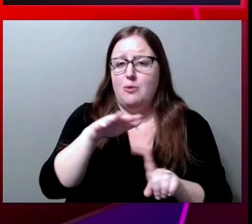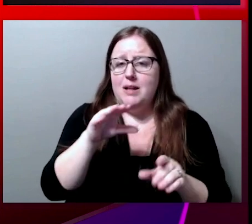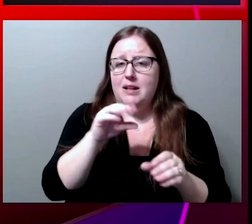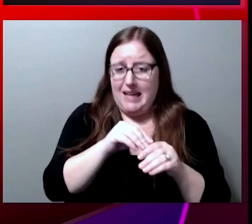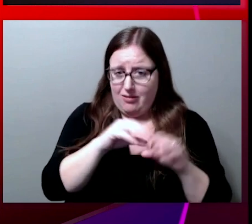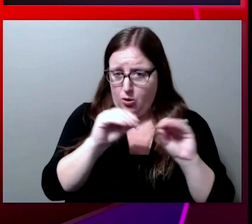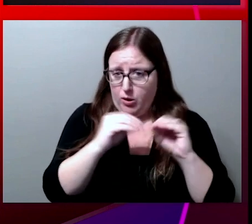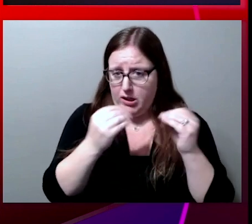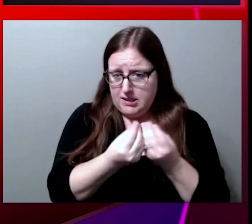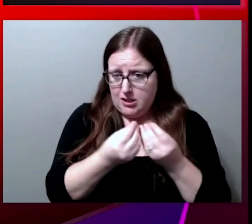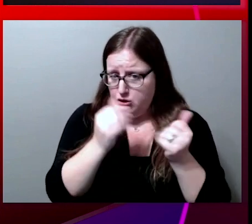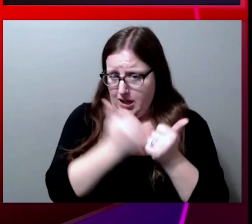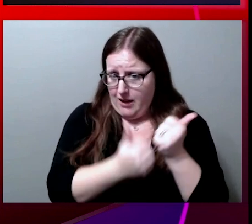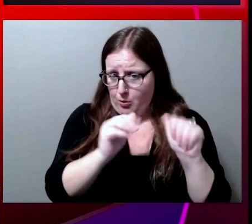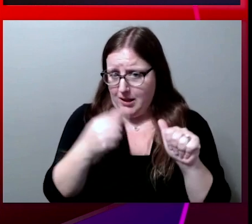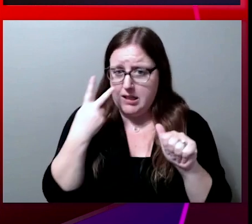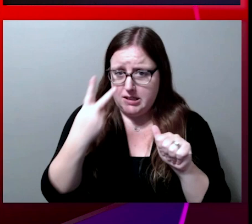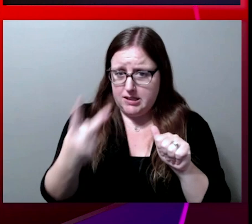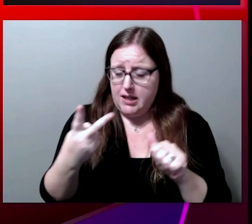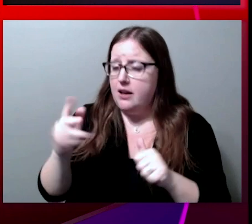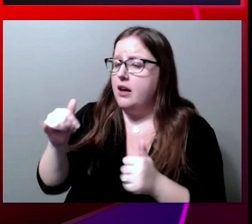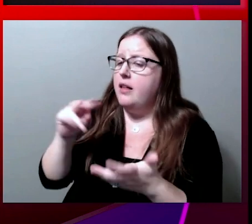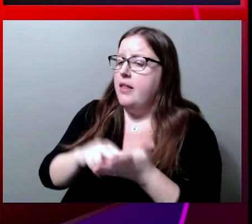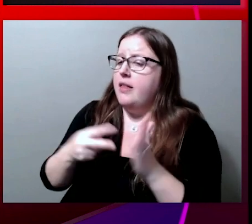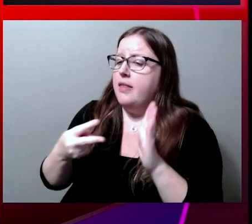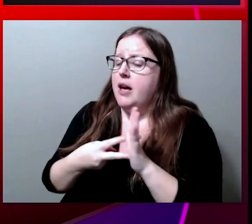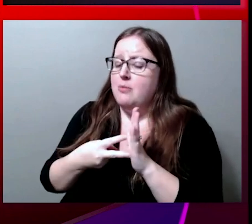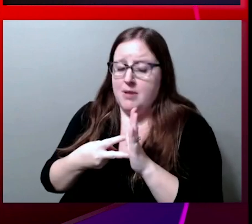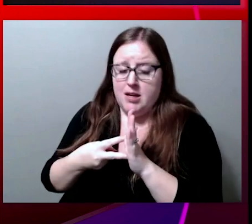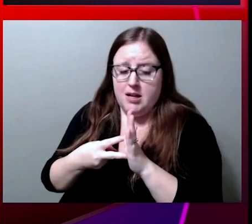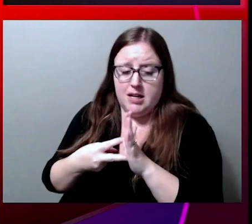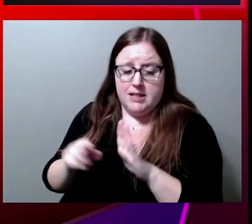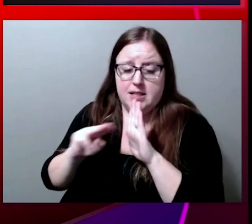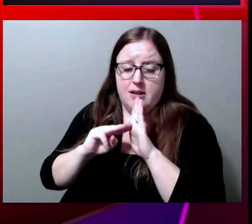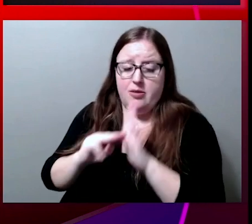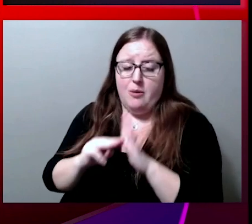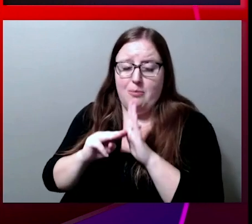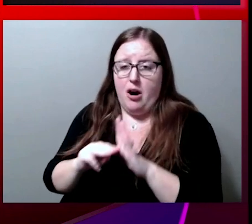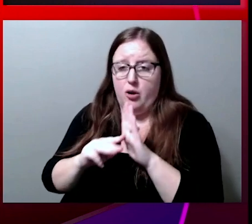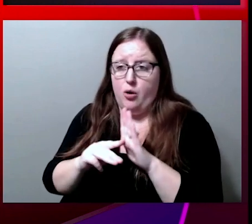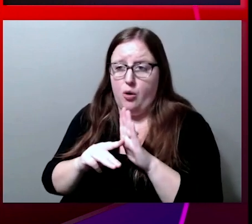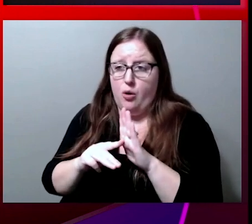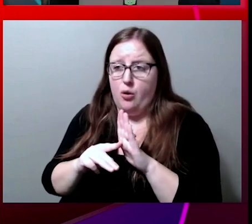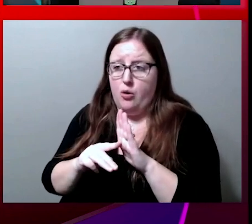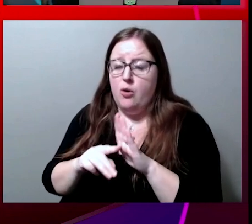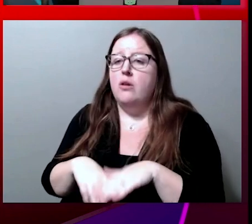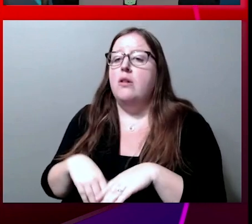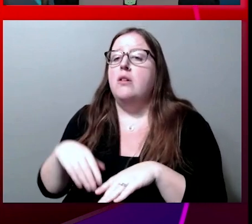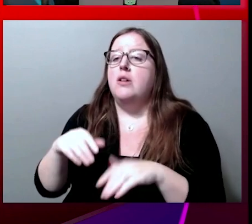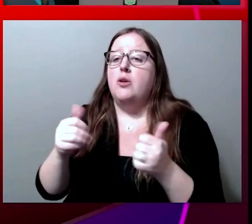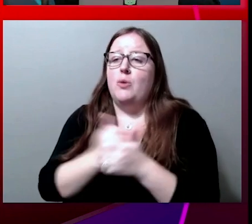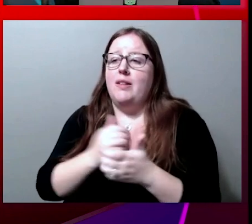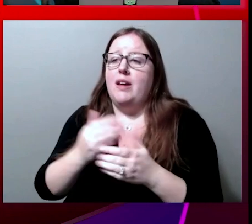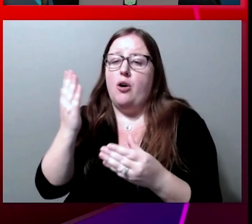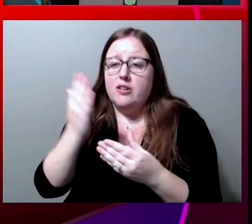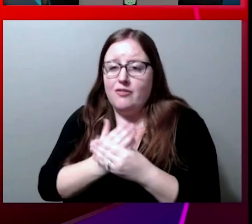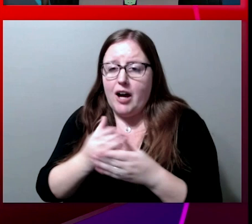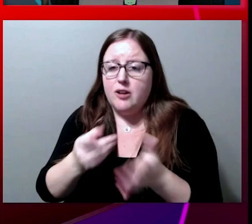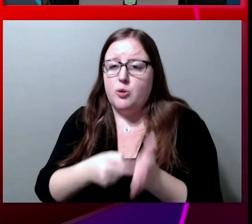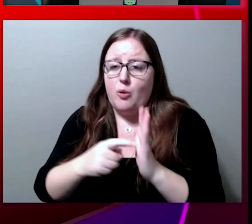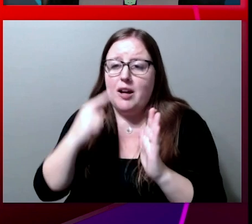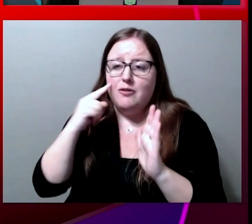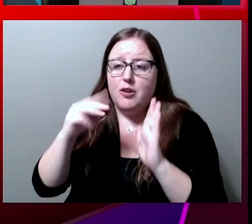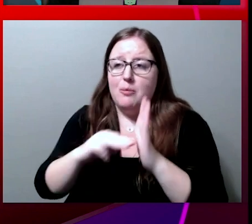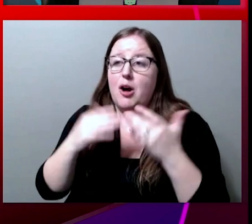see? so that means the model that all the artifacts and files that are required for the model are